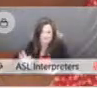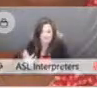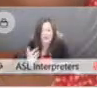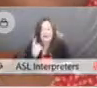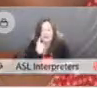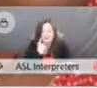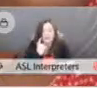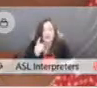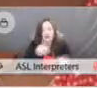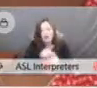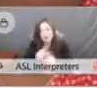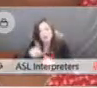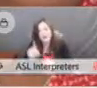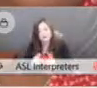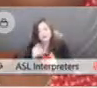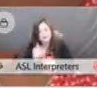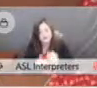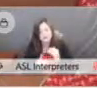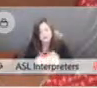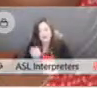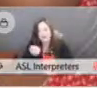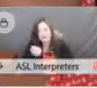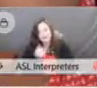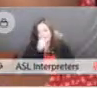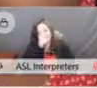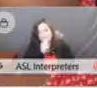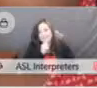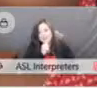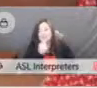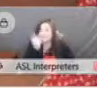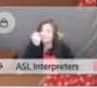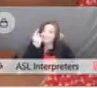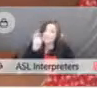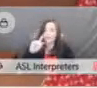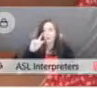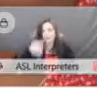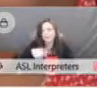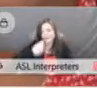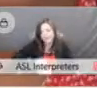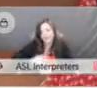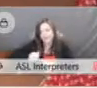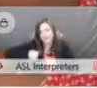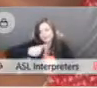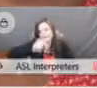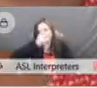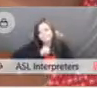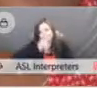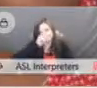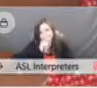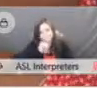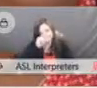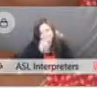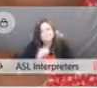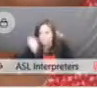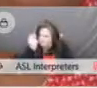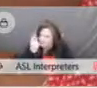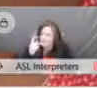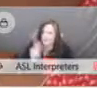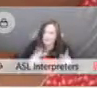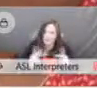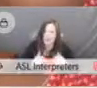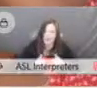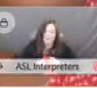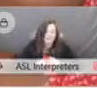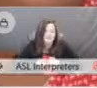step by step and be a little patient, although it has been a full year of being patient, which I also understand people are tired of